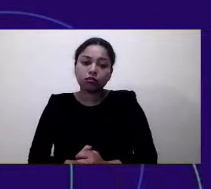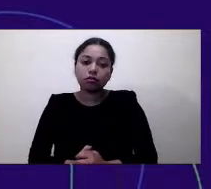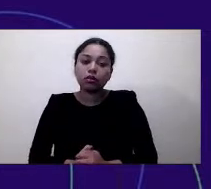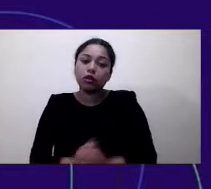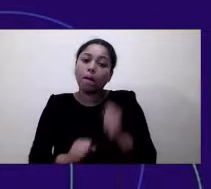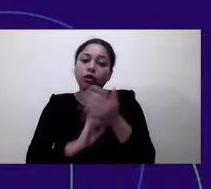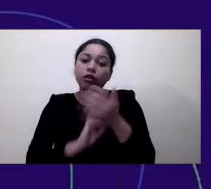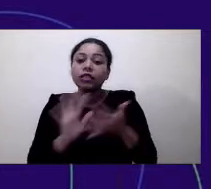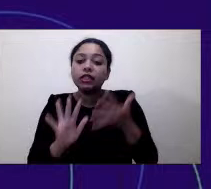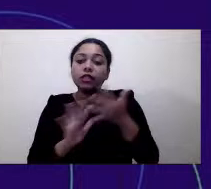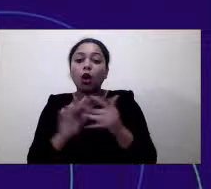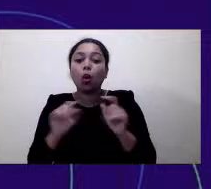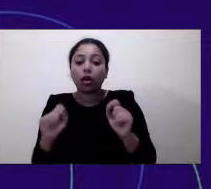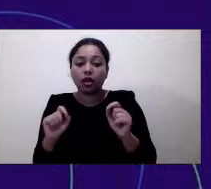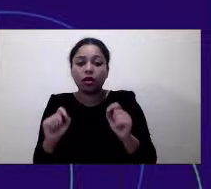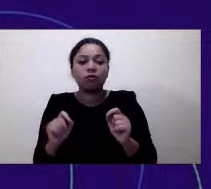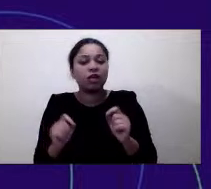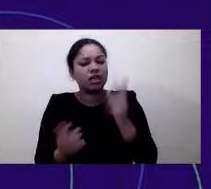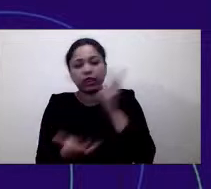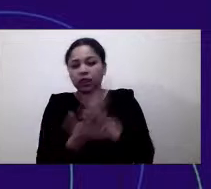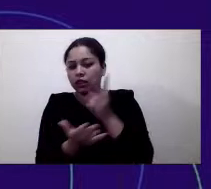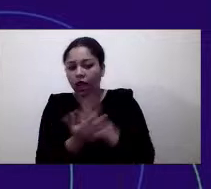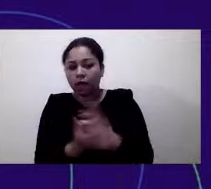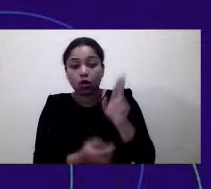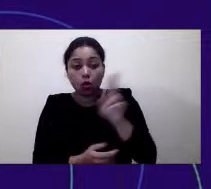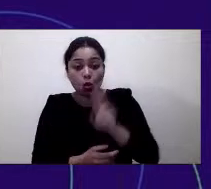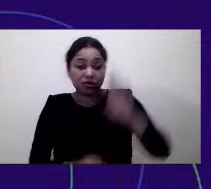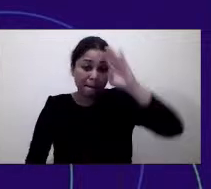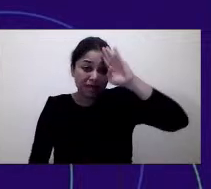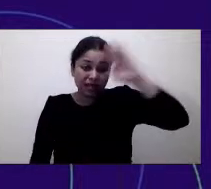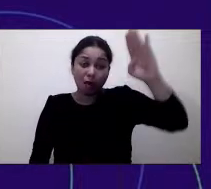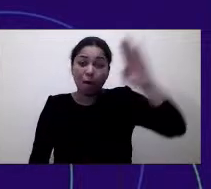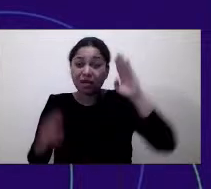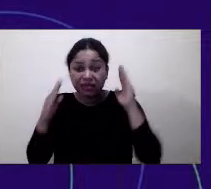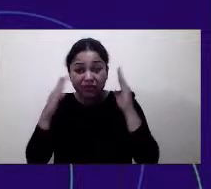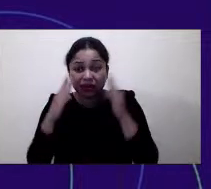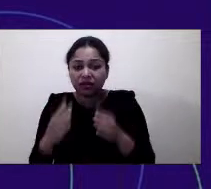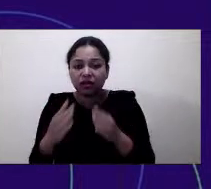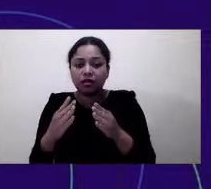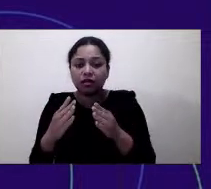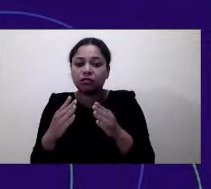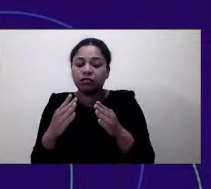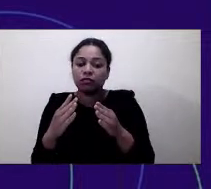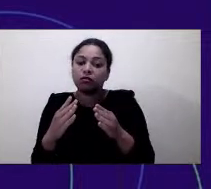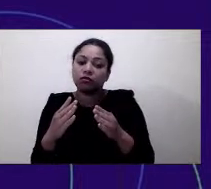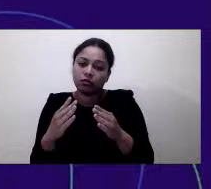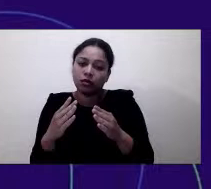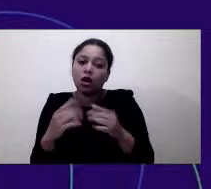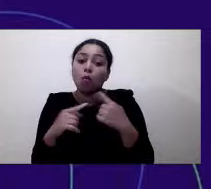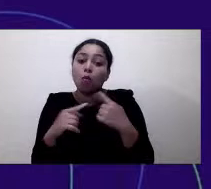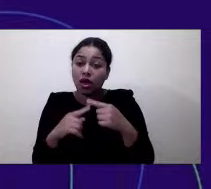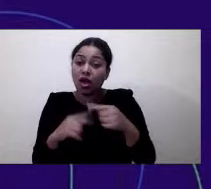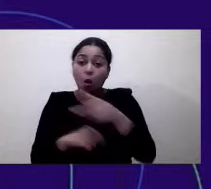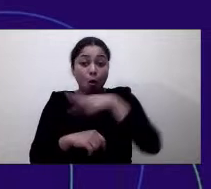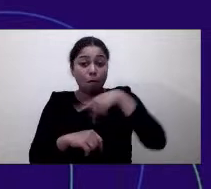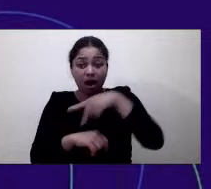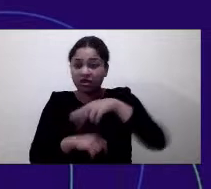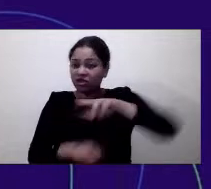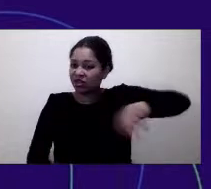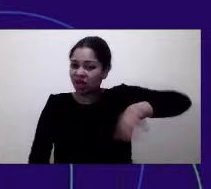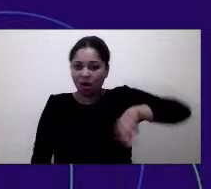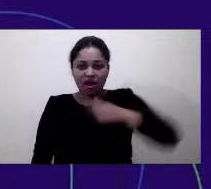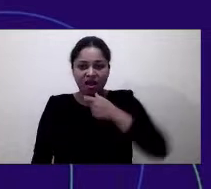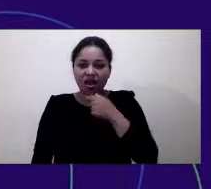is normally used specifically because we are in a non-English speaking country.